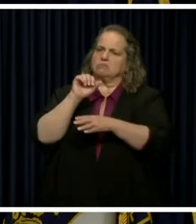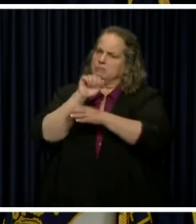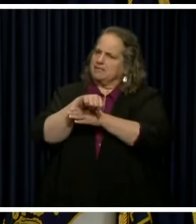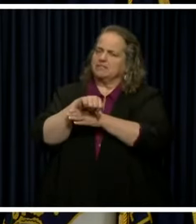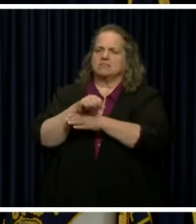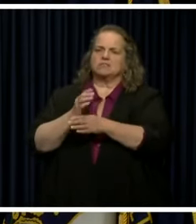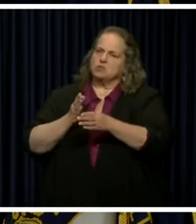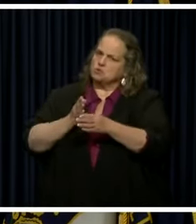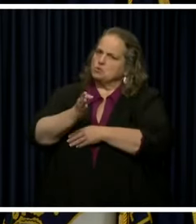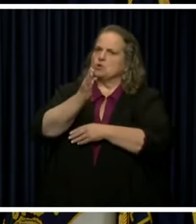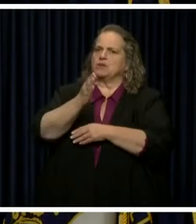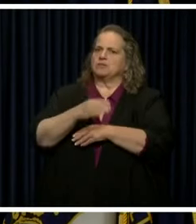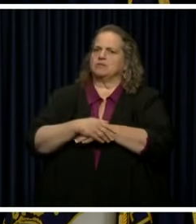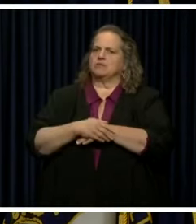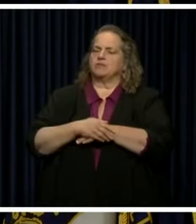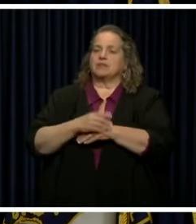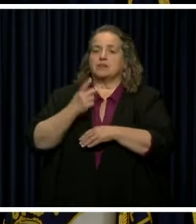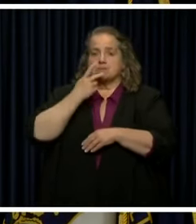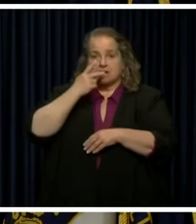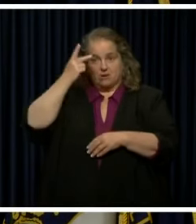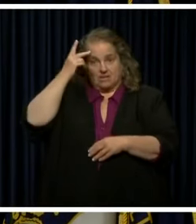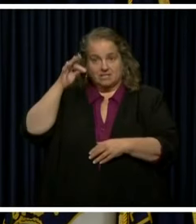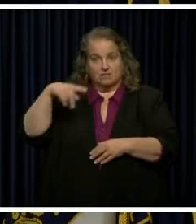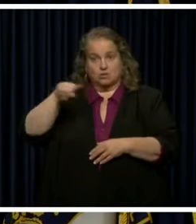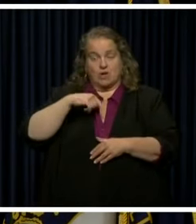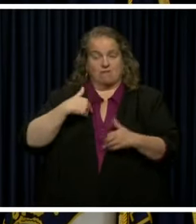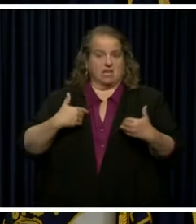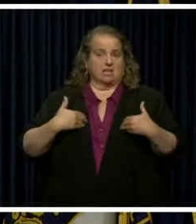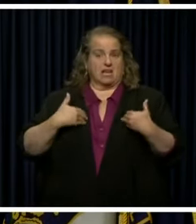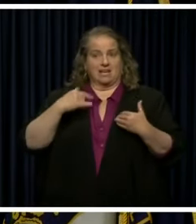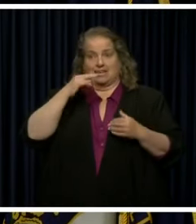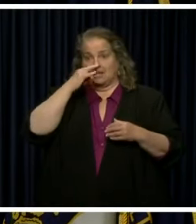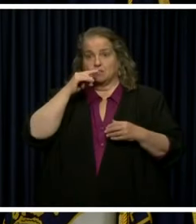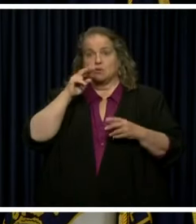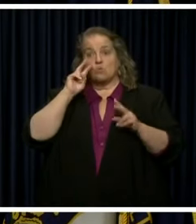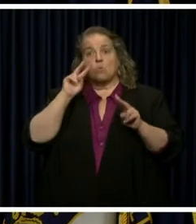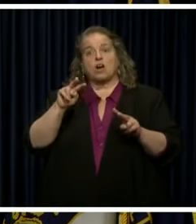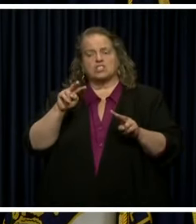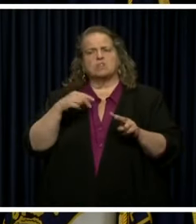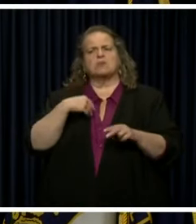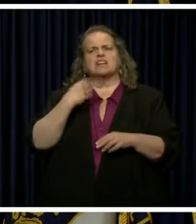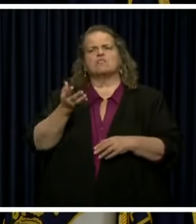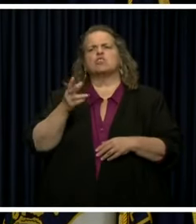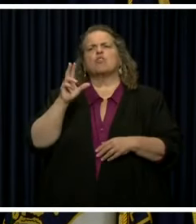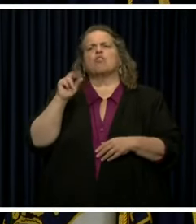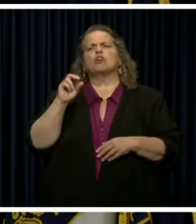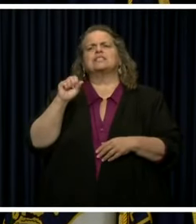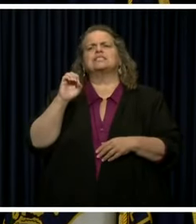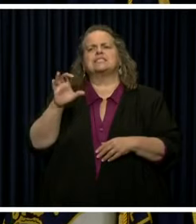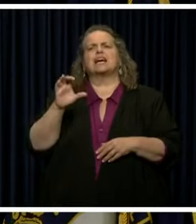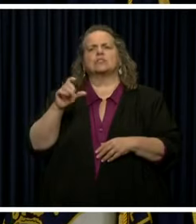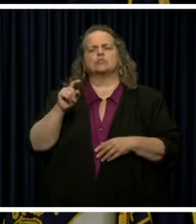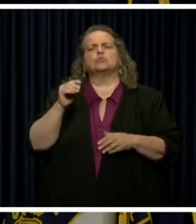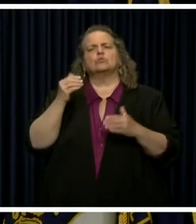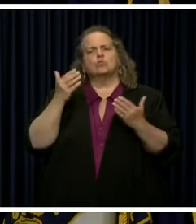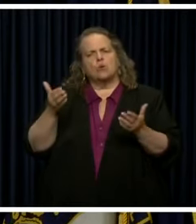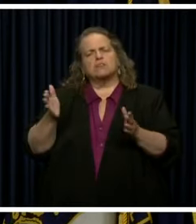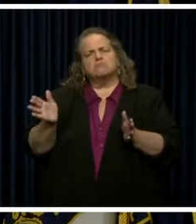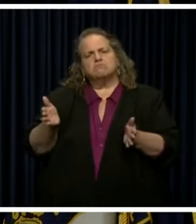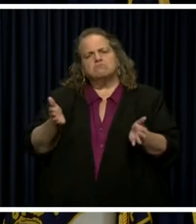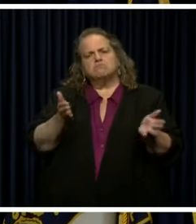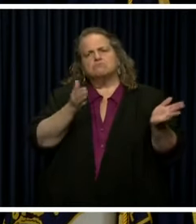So again, parents, if you got younger kids watching, let me give you just about 30 seconds